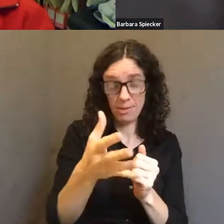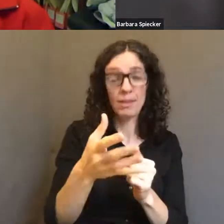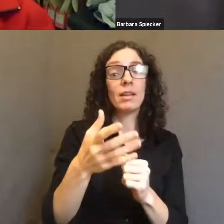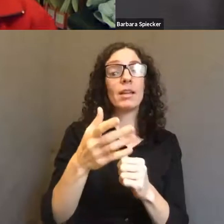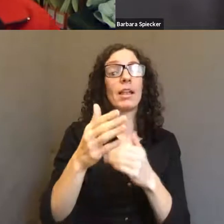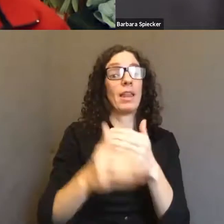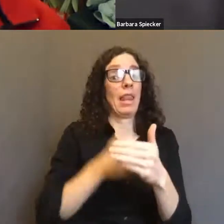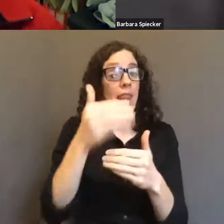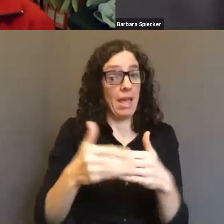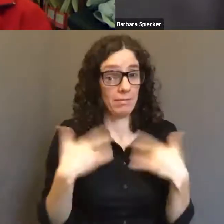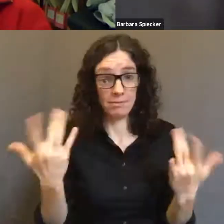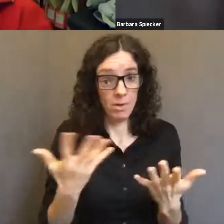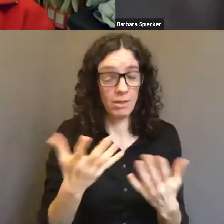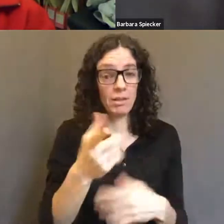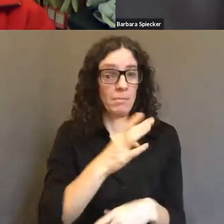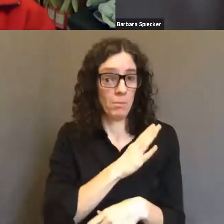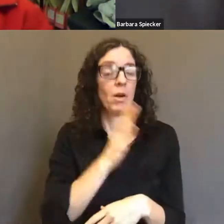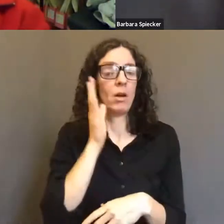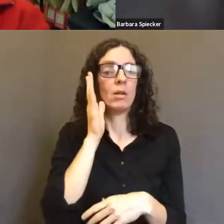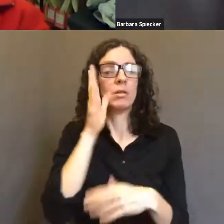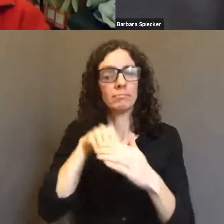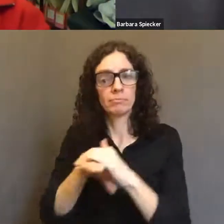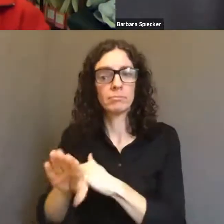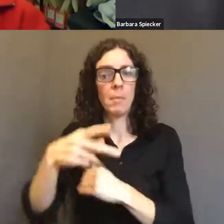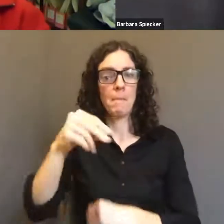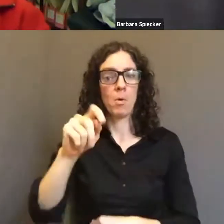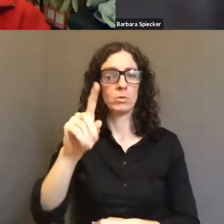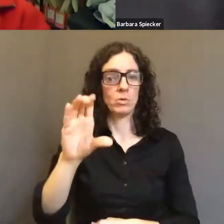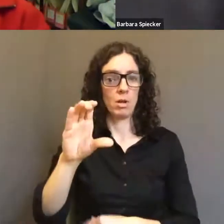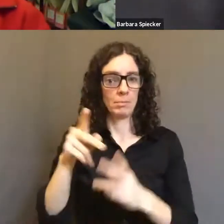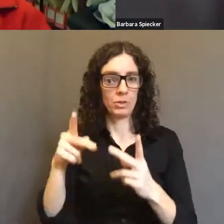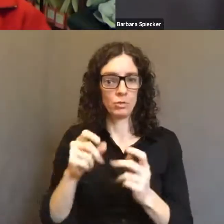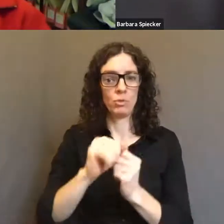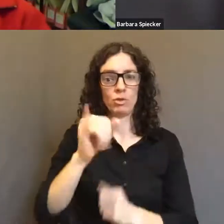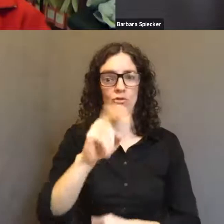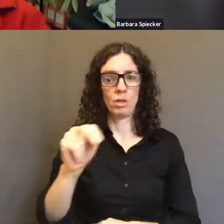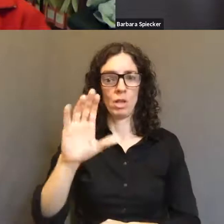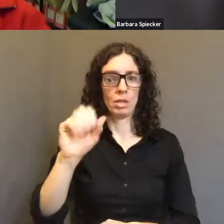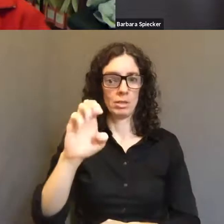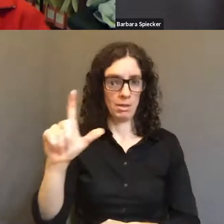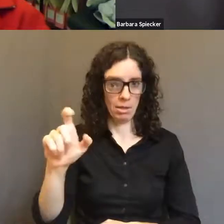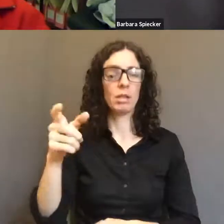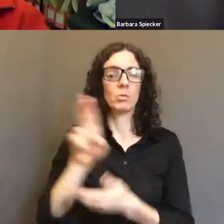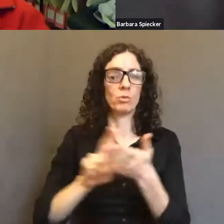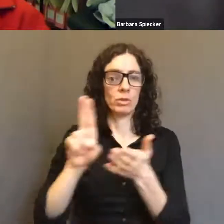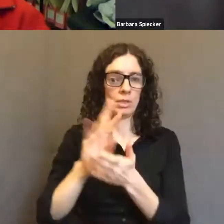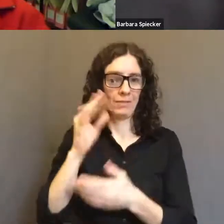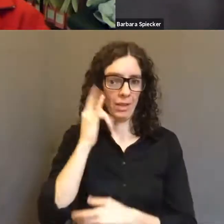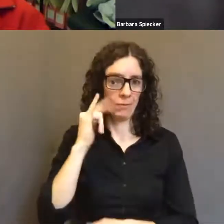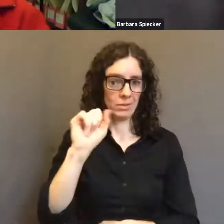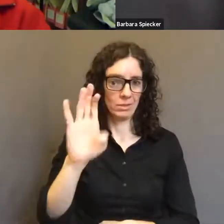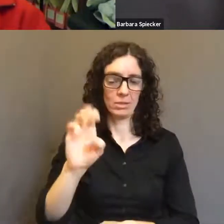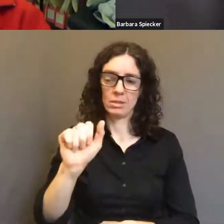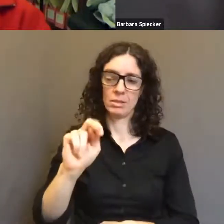a postdoctoral position with Jen Cassell at the University of California at Santa Barbara, working